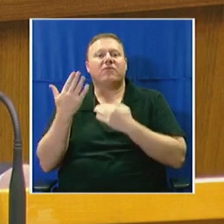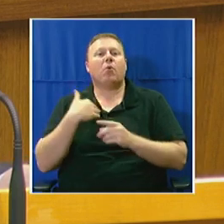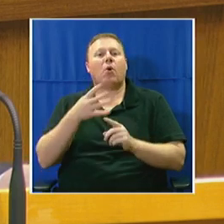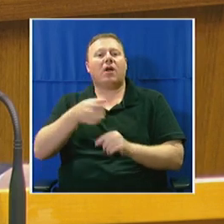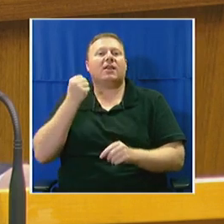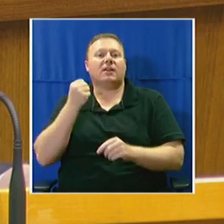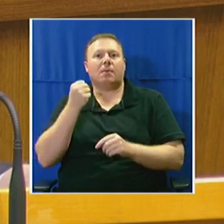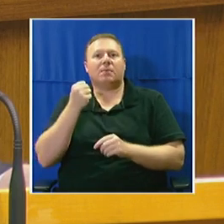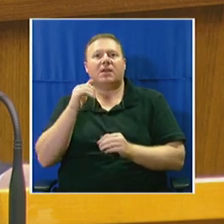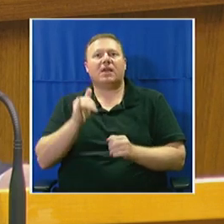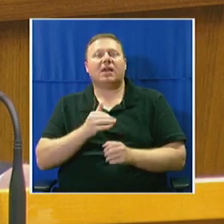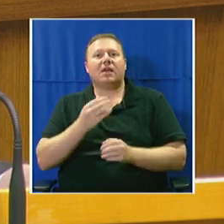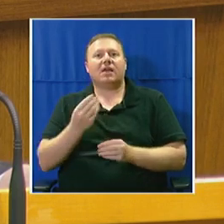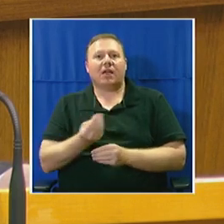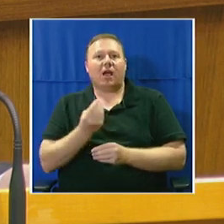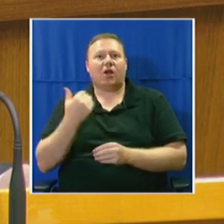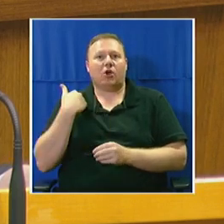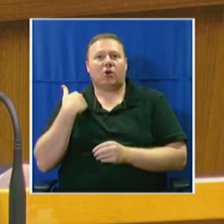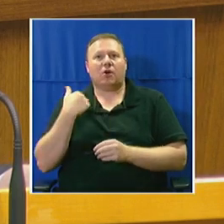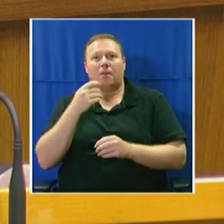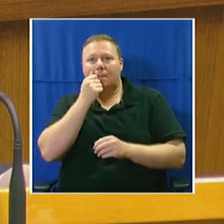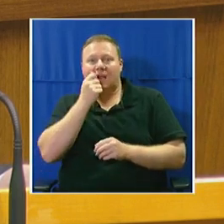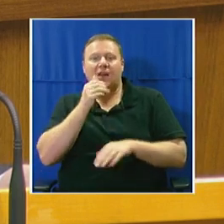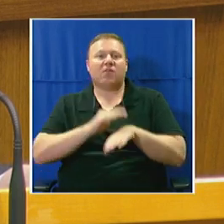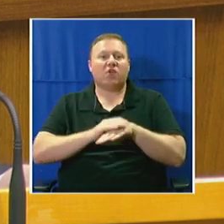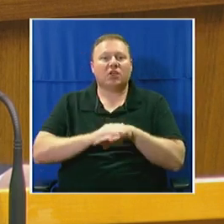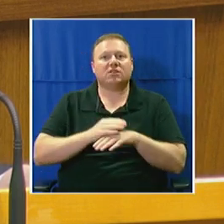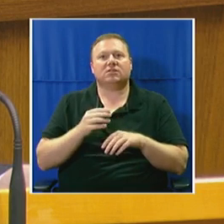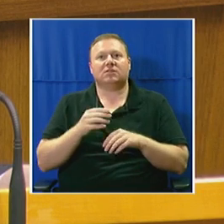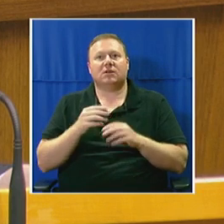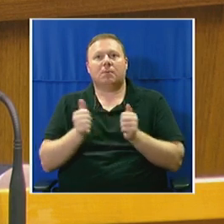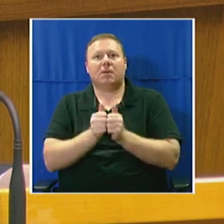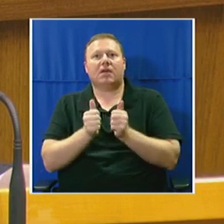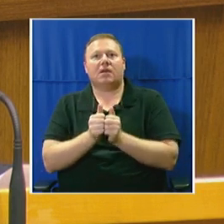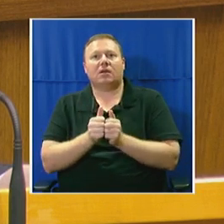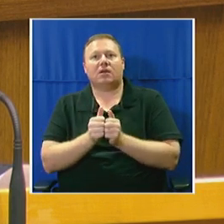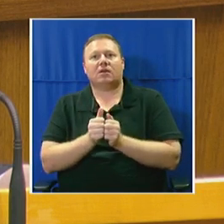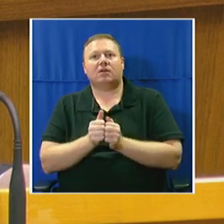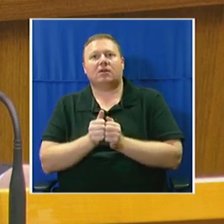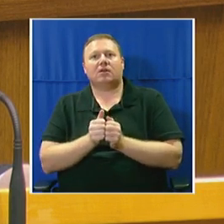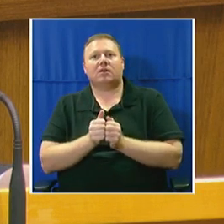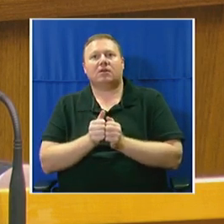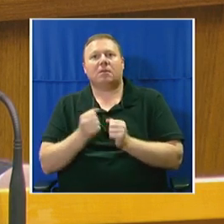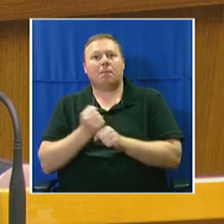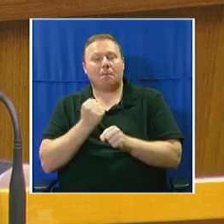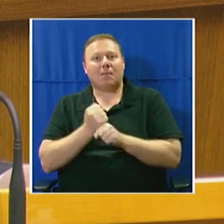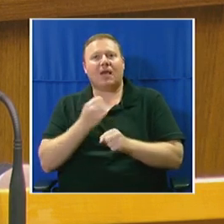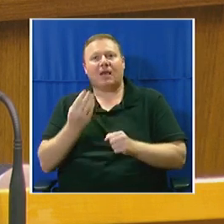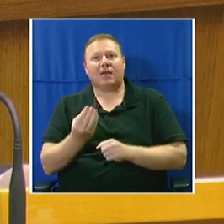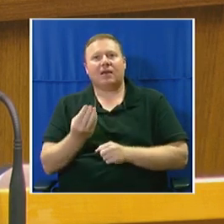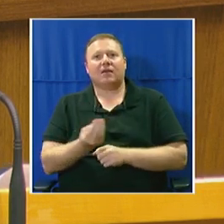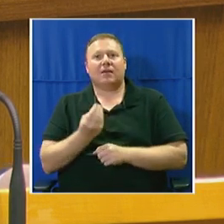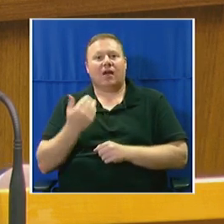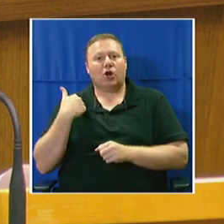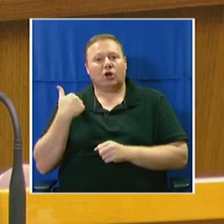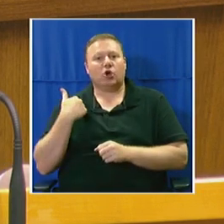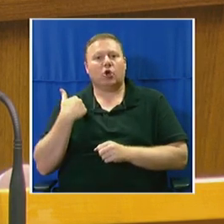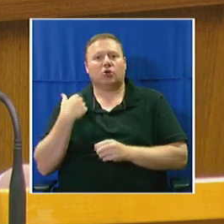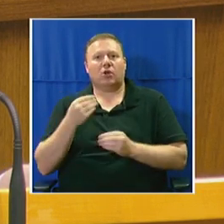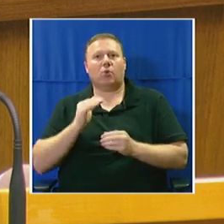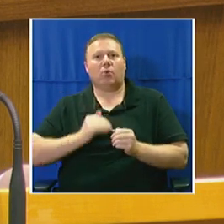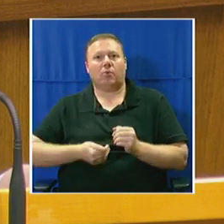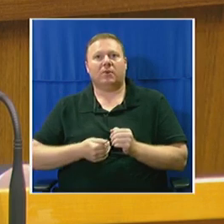vision testing it is not focused on prevention and protection the practice ofala is a form of adoption